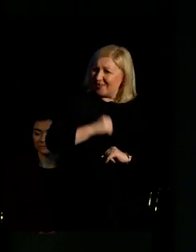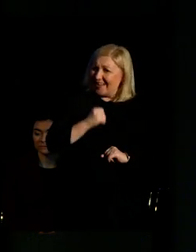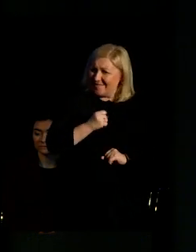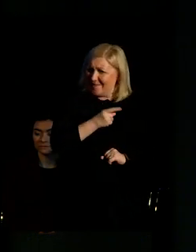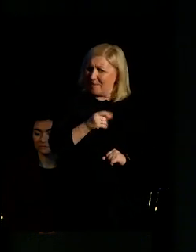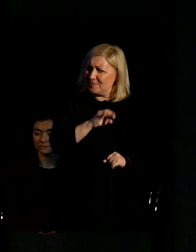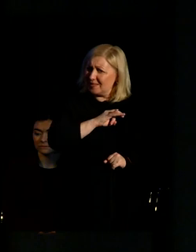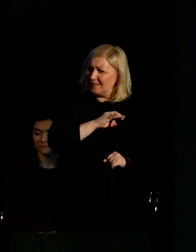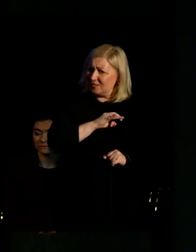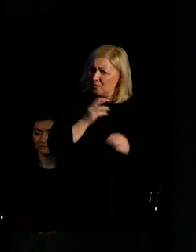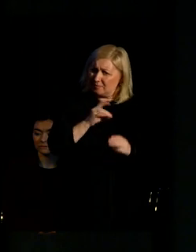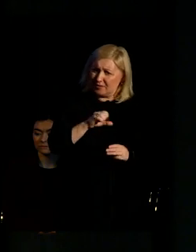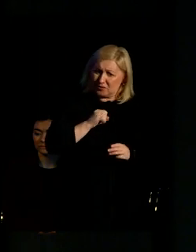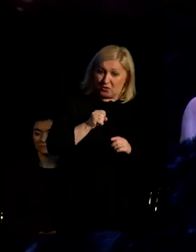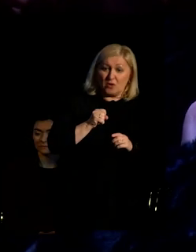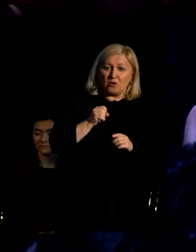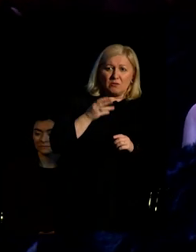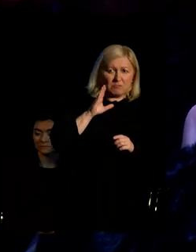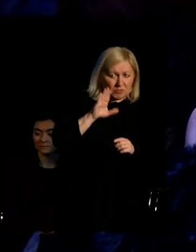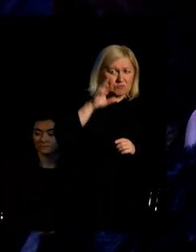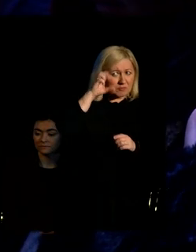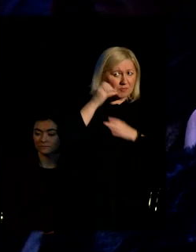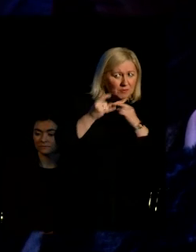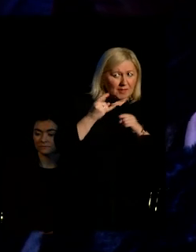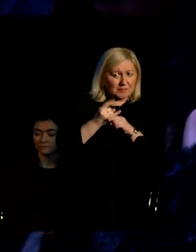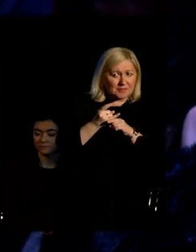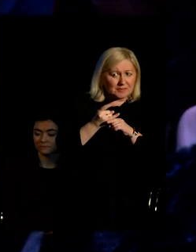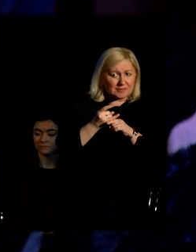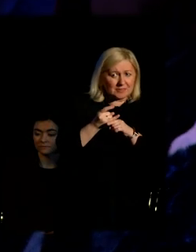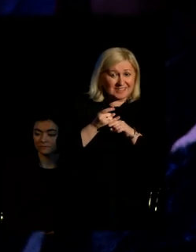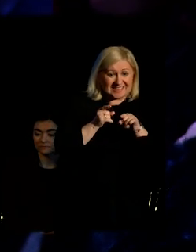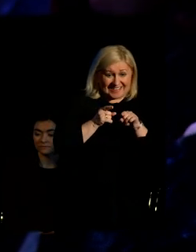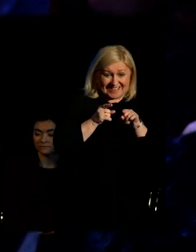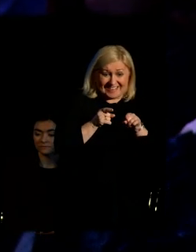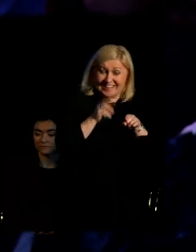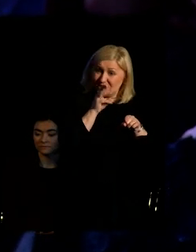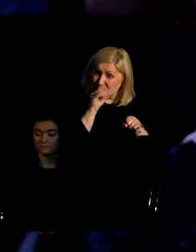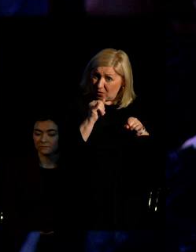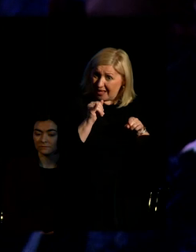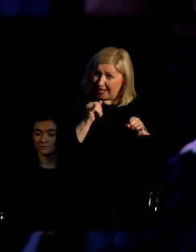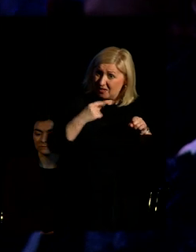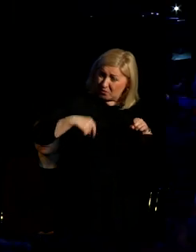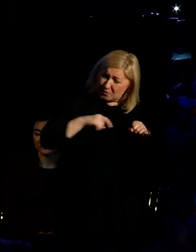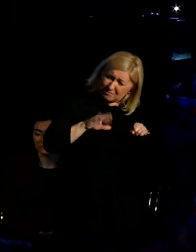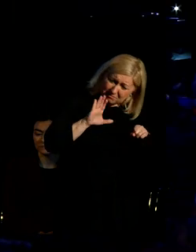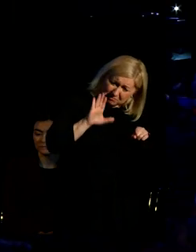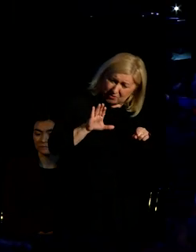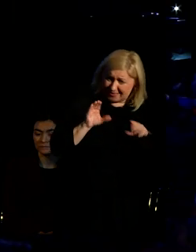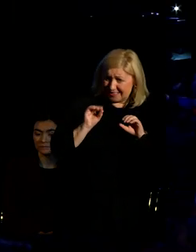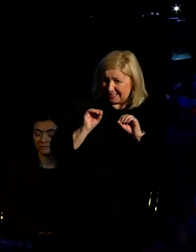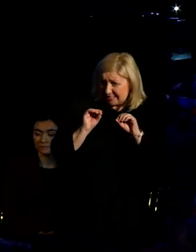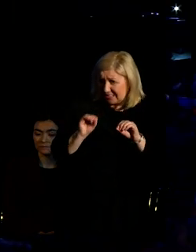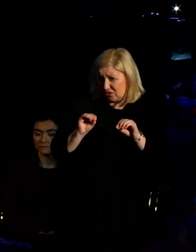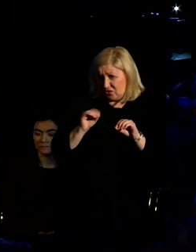its memory alive. For this reason, it is essential to teach about the Shoah, whether there